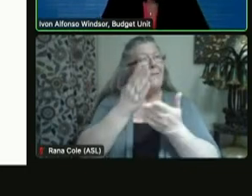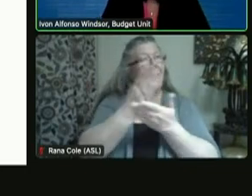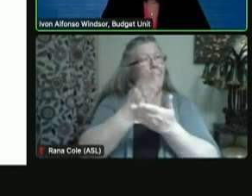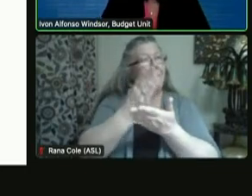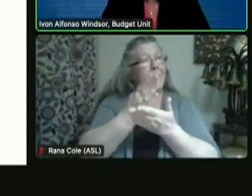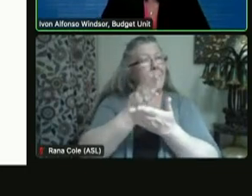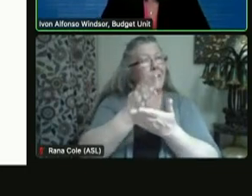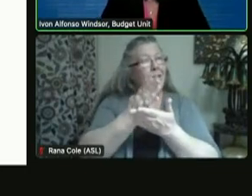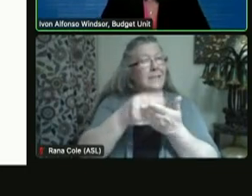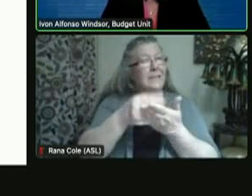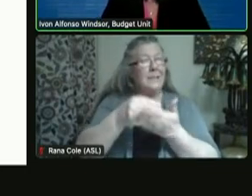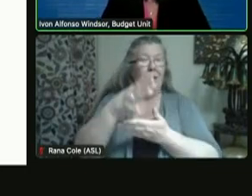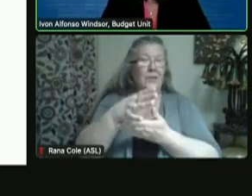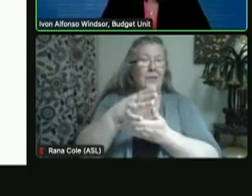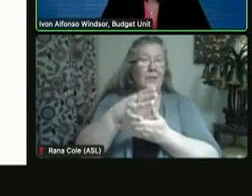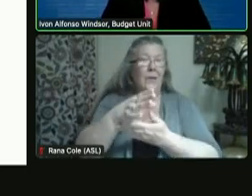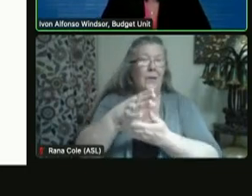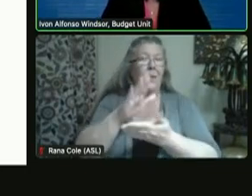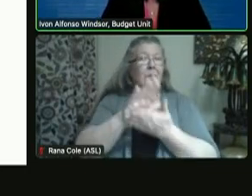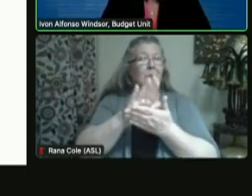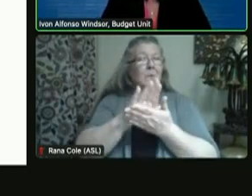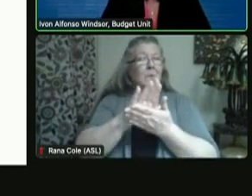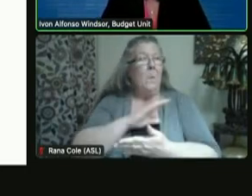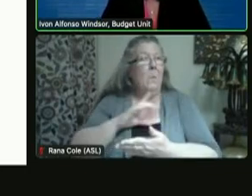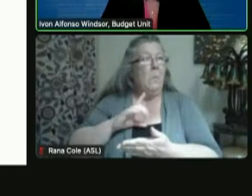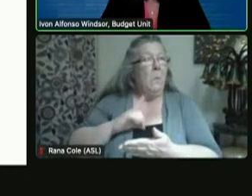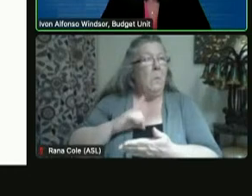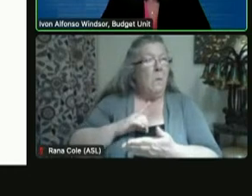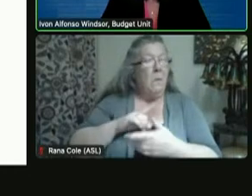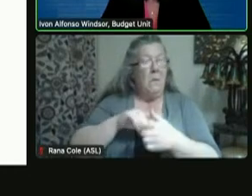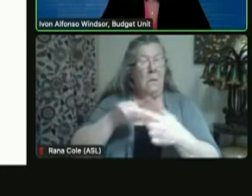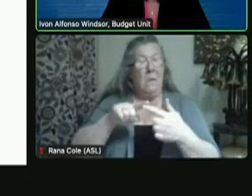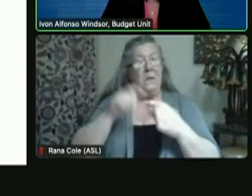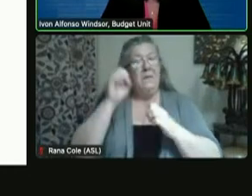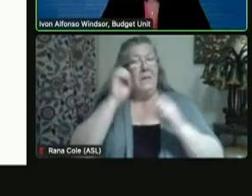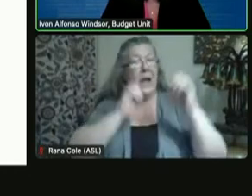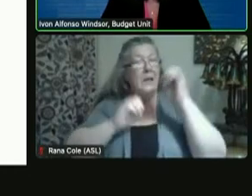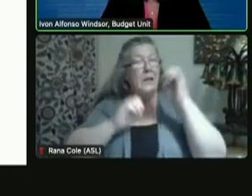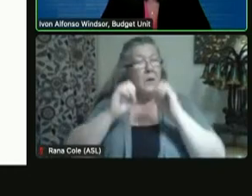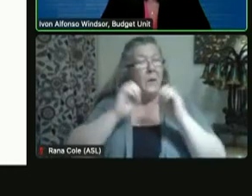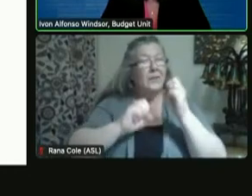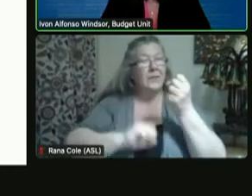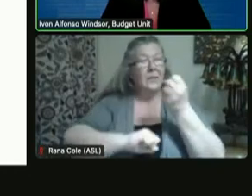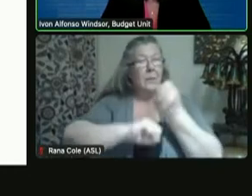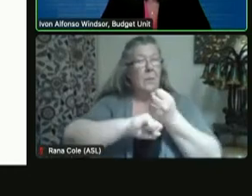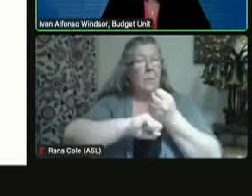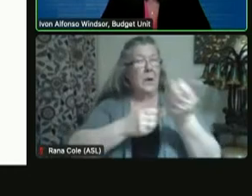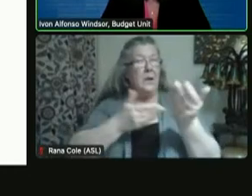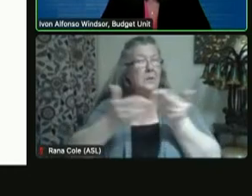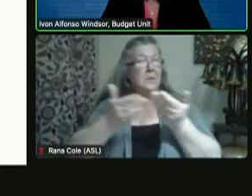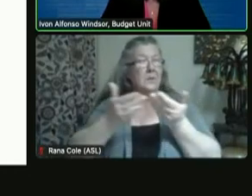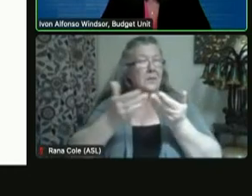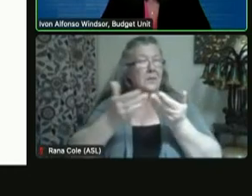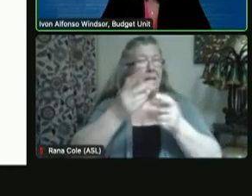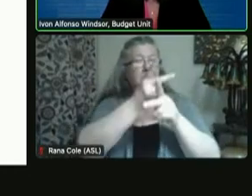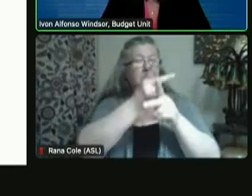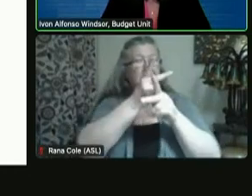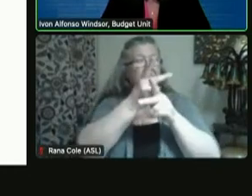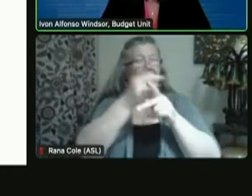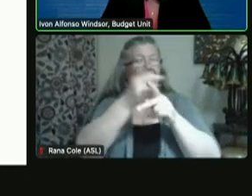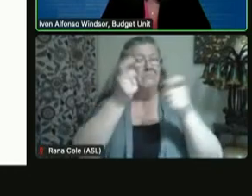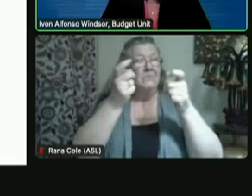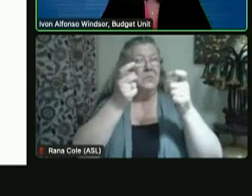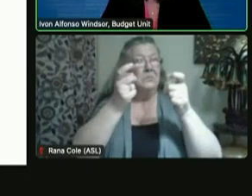Education, executive staff units, evaluation and supporting services, administrators, supervisors, human